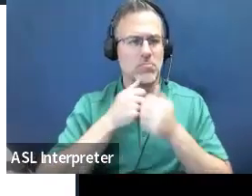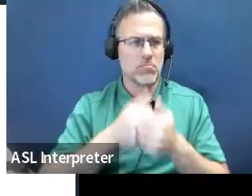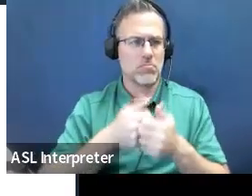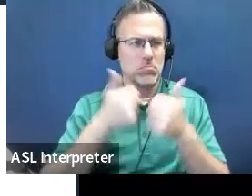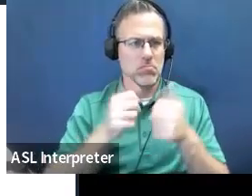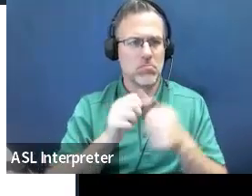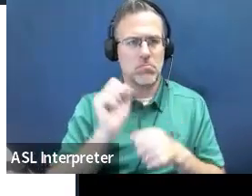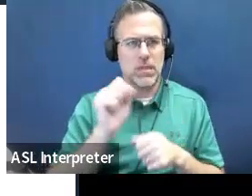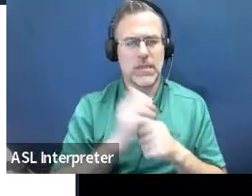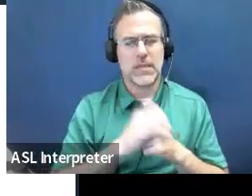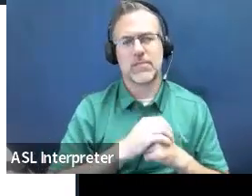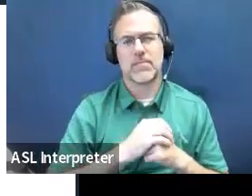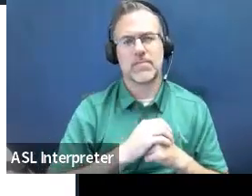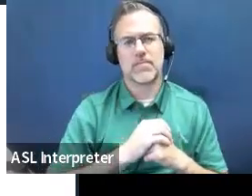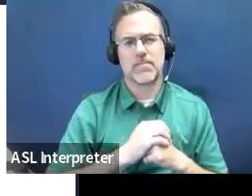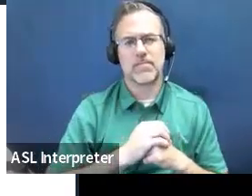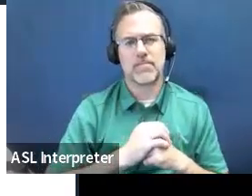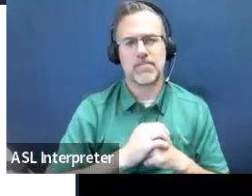Yes.